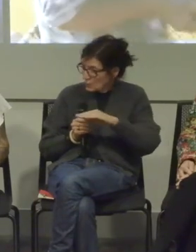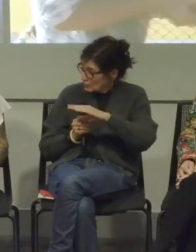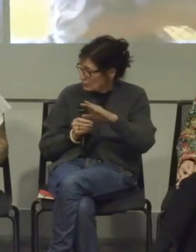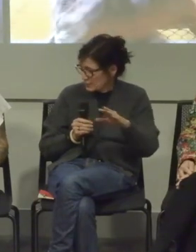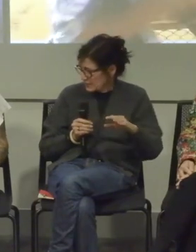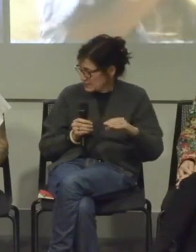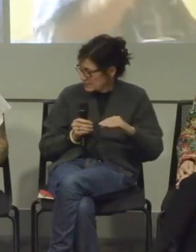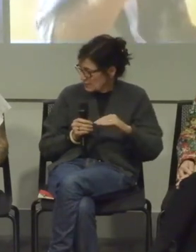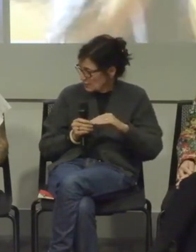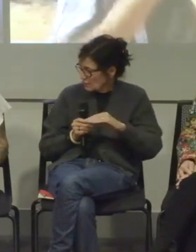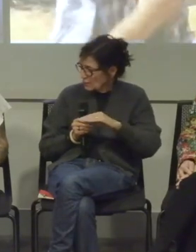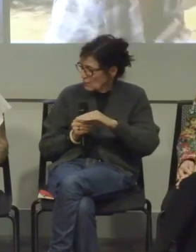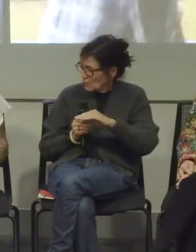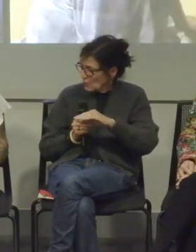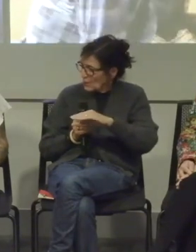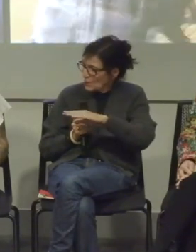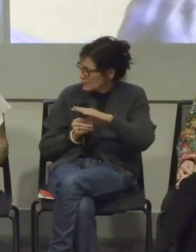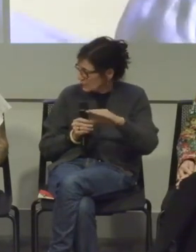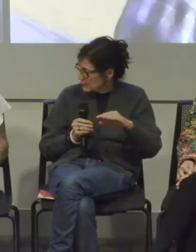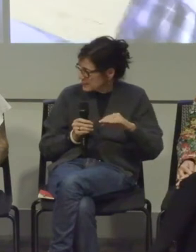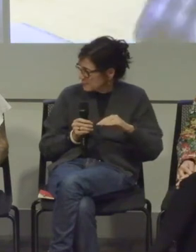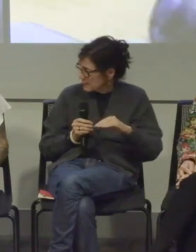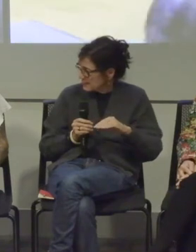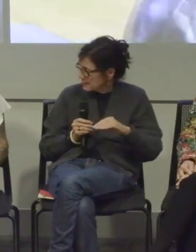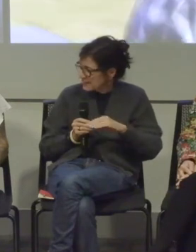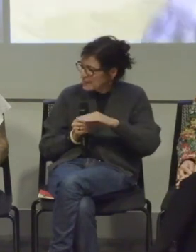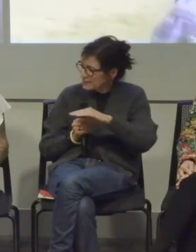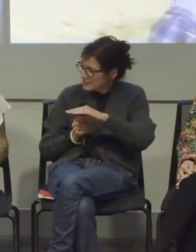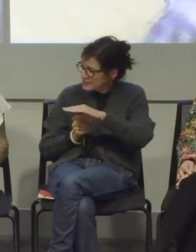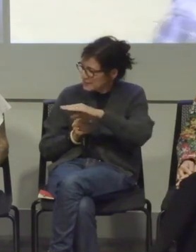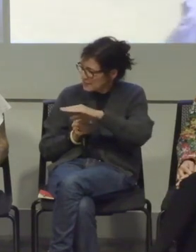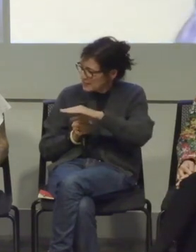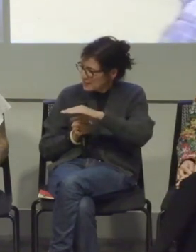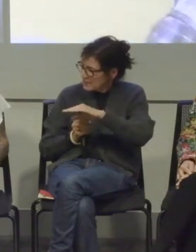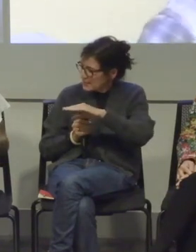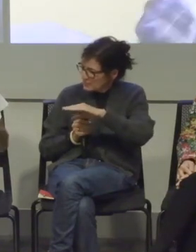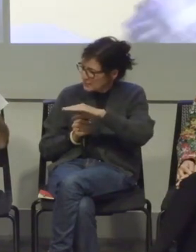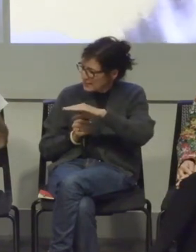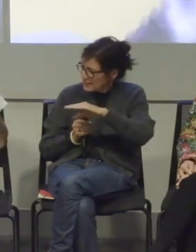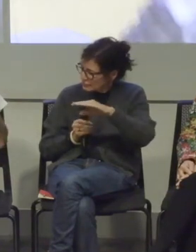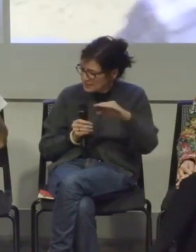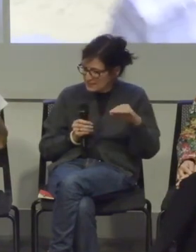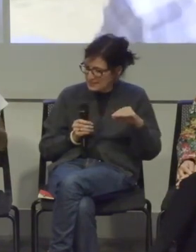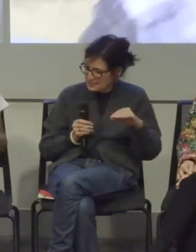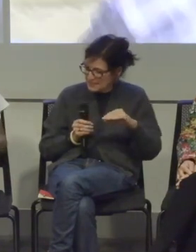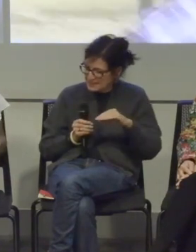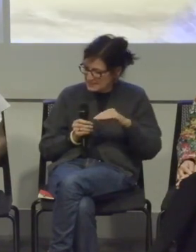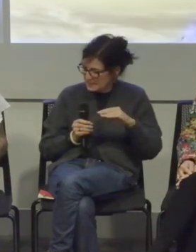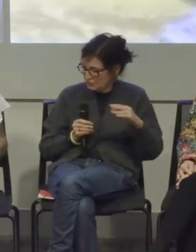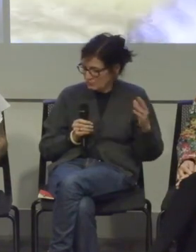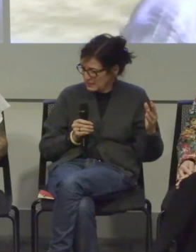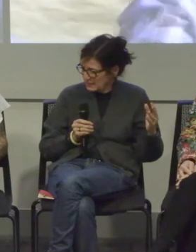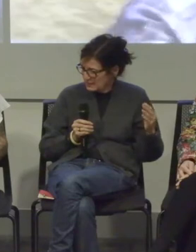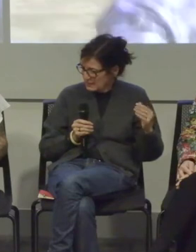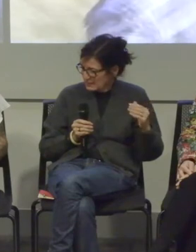the ordinariness of where wonderful things are made and how things are made in really interesting spaces that